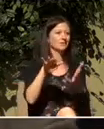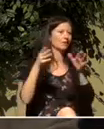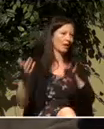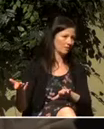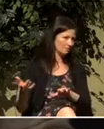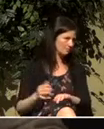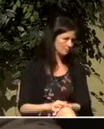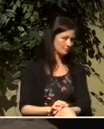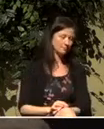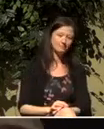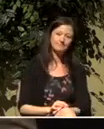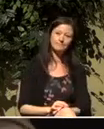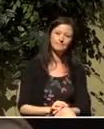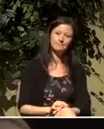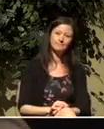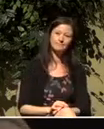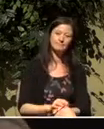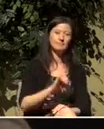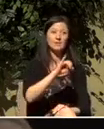John told me,